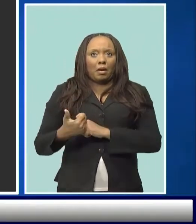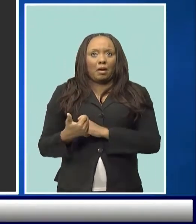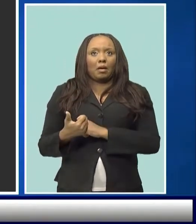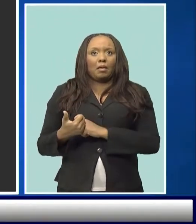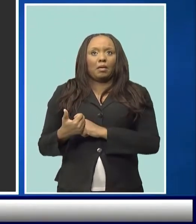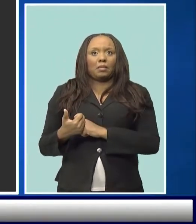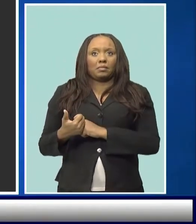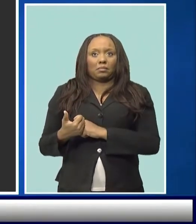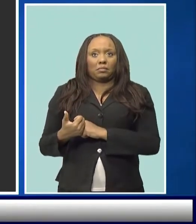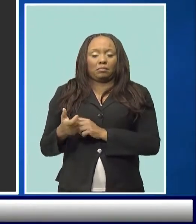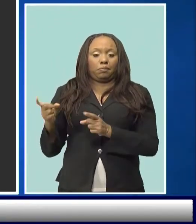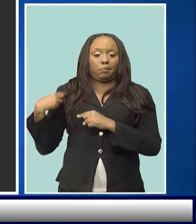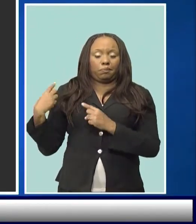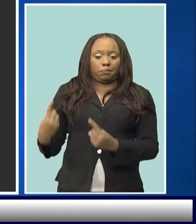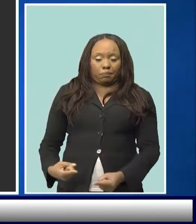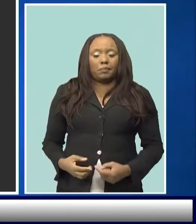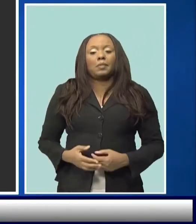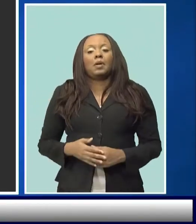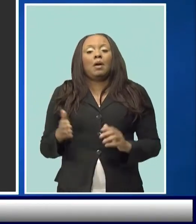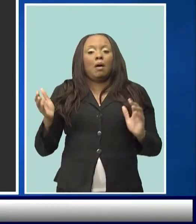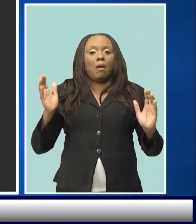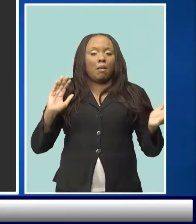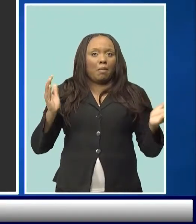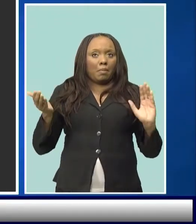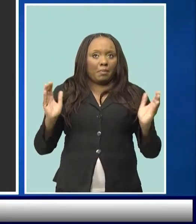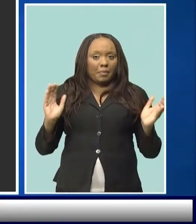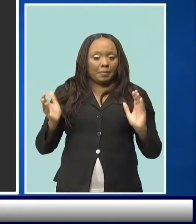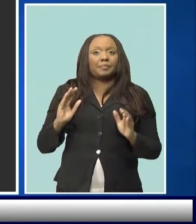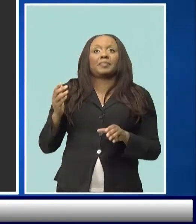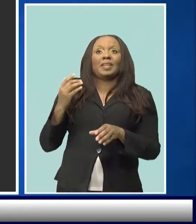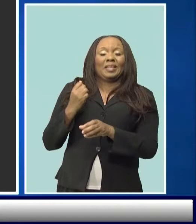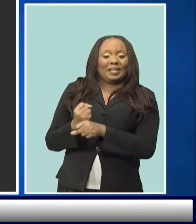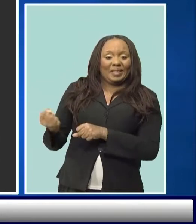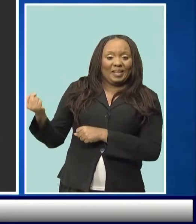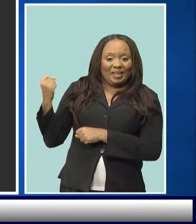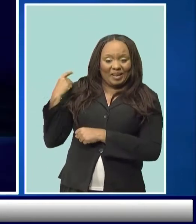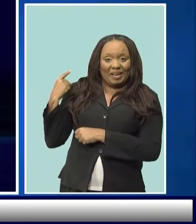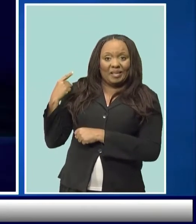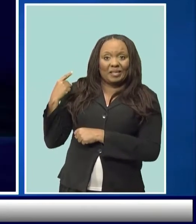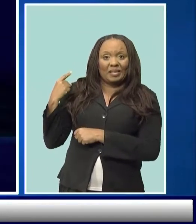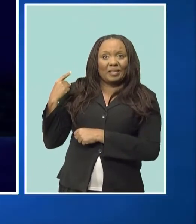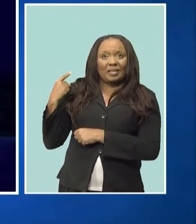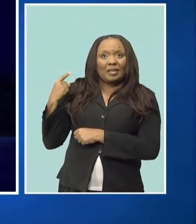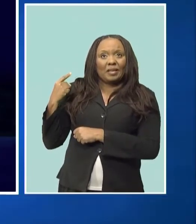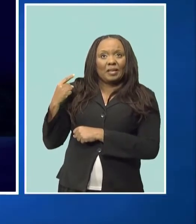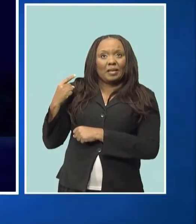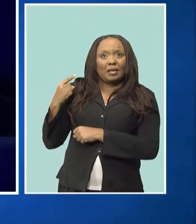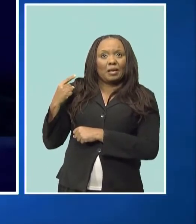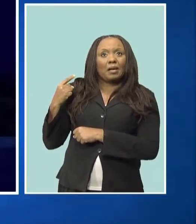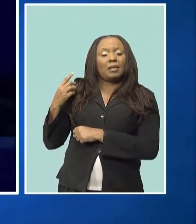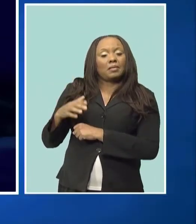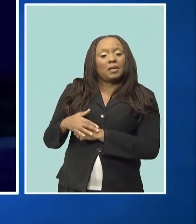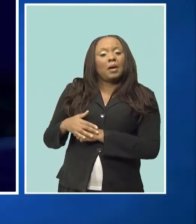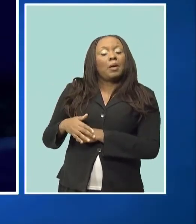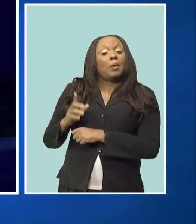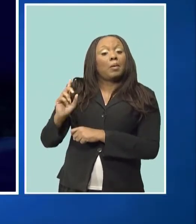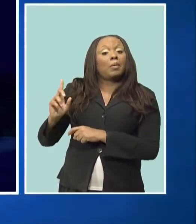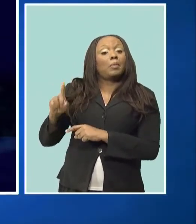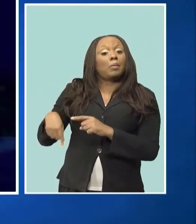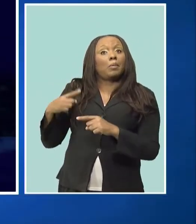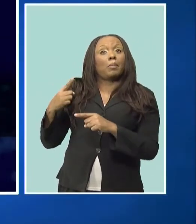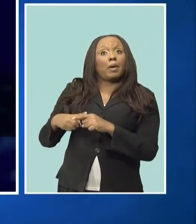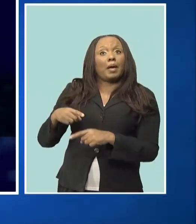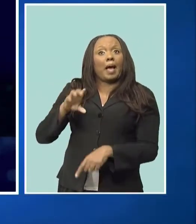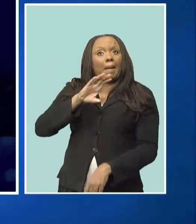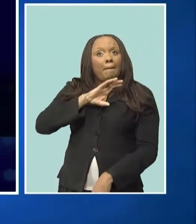year, when compared to 246 for the same period last year. Acting Assistant Police Commissioner with responsibility